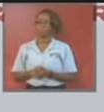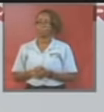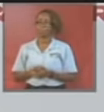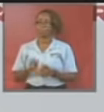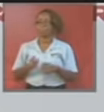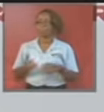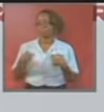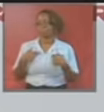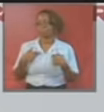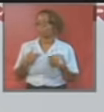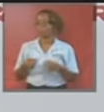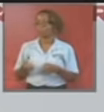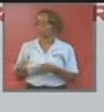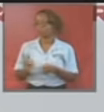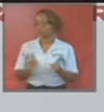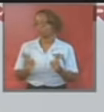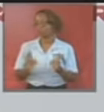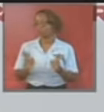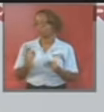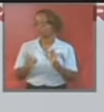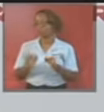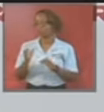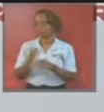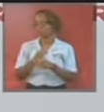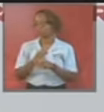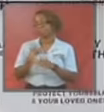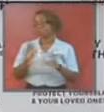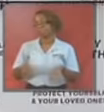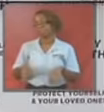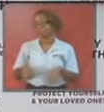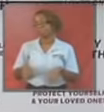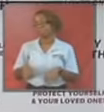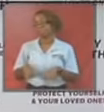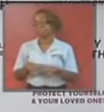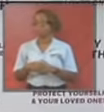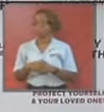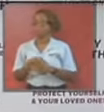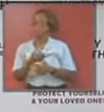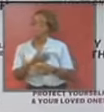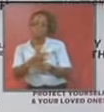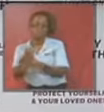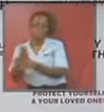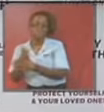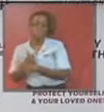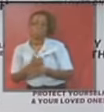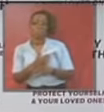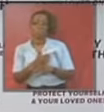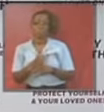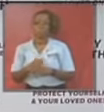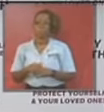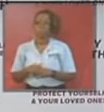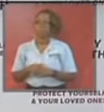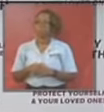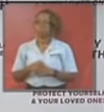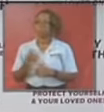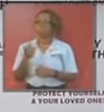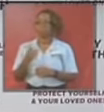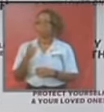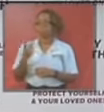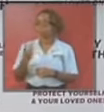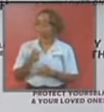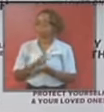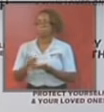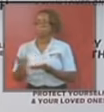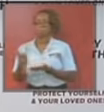vaccines, let us say, within the next couple of weeks. Thank you very much for some of that reassurance, CMO, and just demonstrating